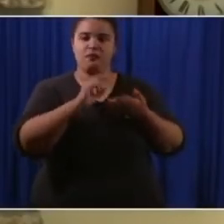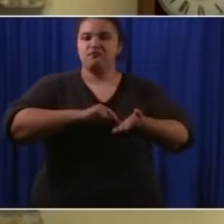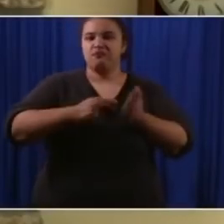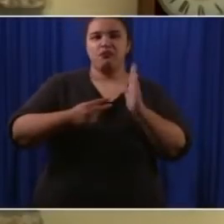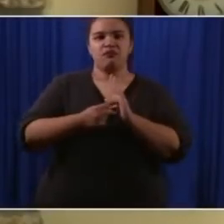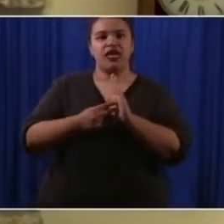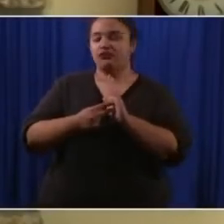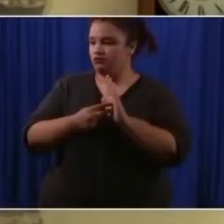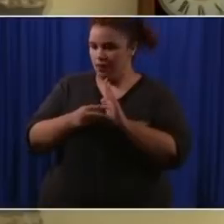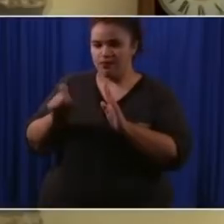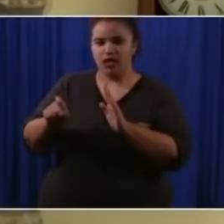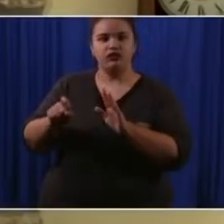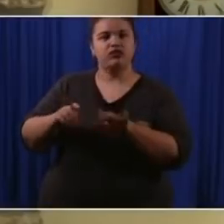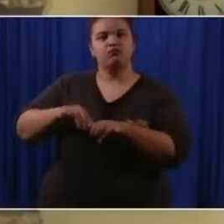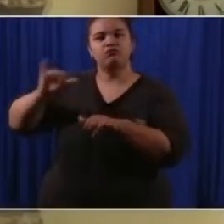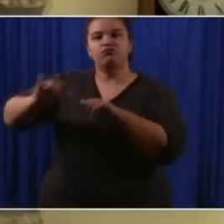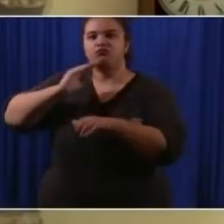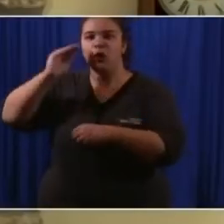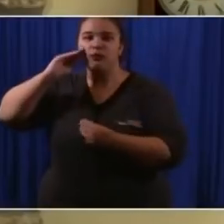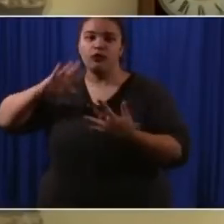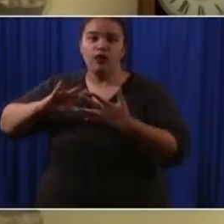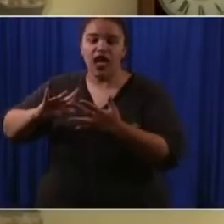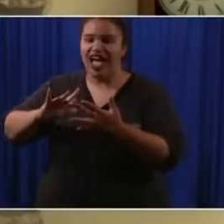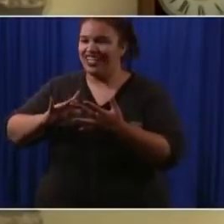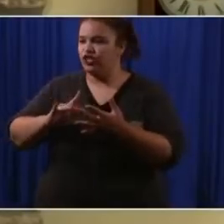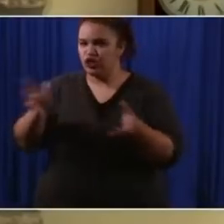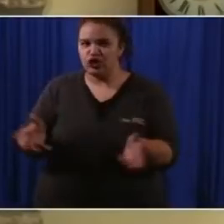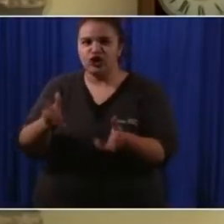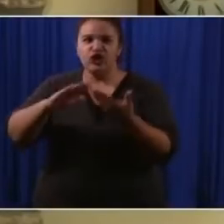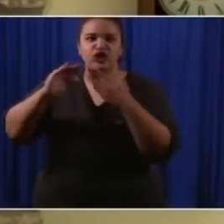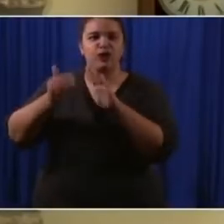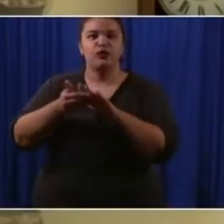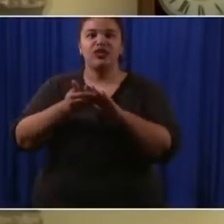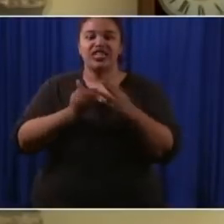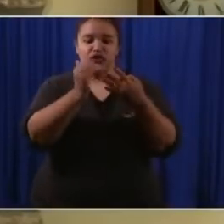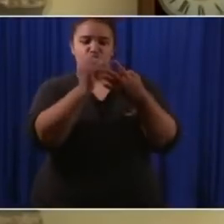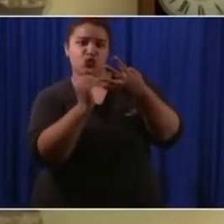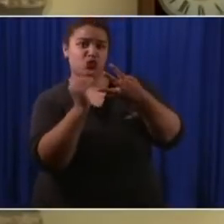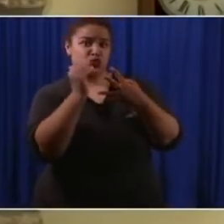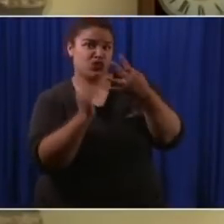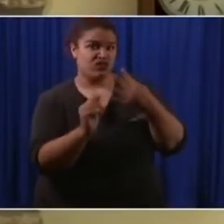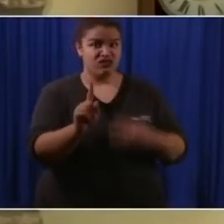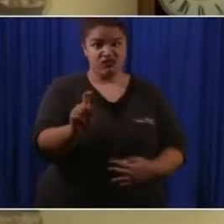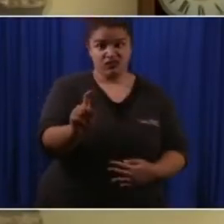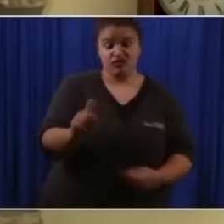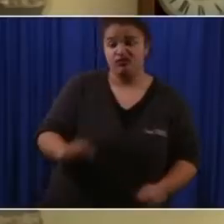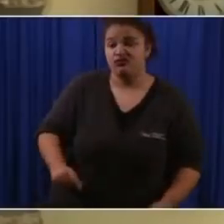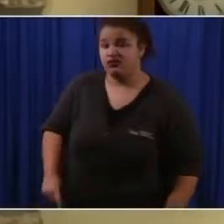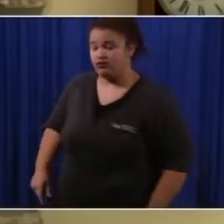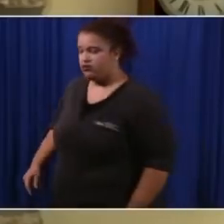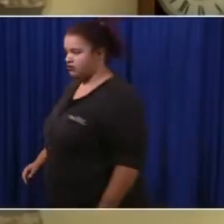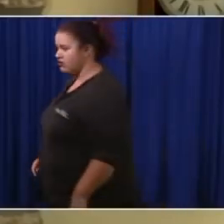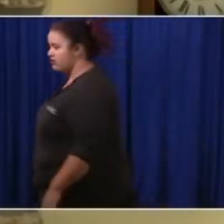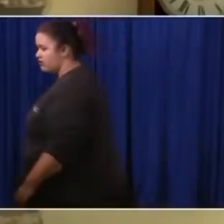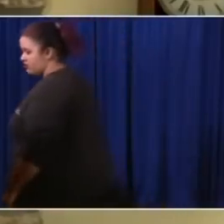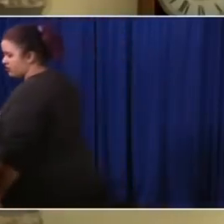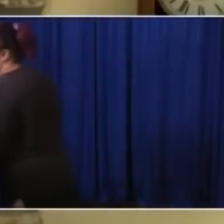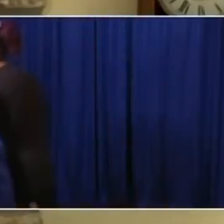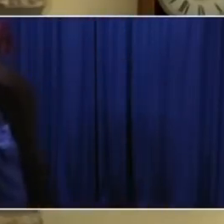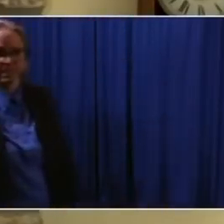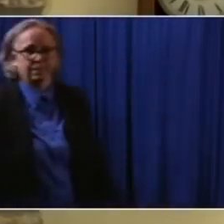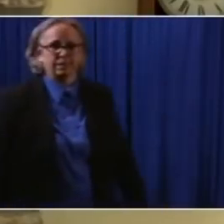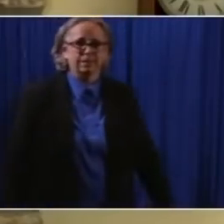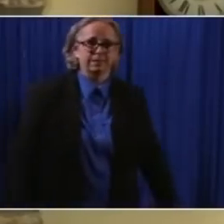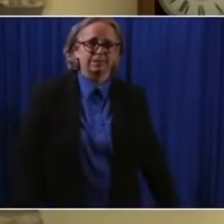Well, I've tried to make it very clear based on what we're seeing, that there ought to be a real incentive for those communities to get their numbers